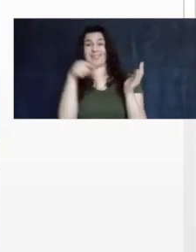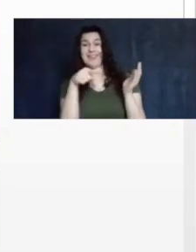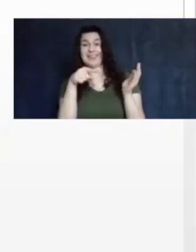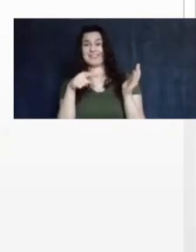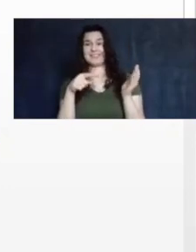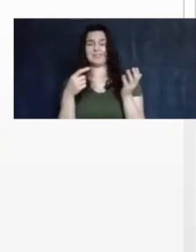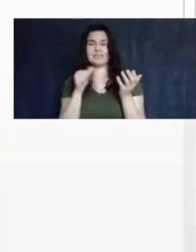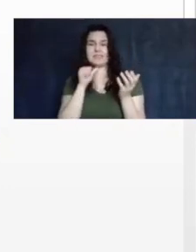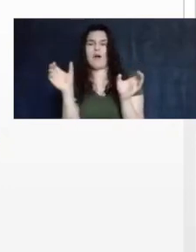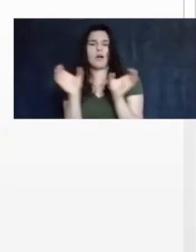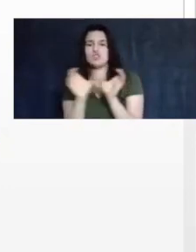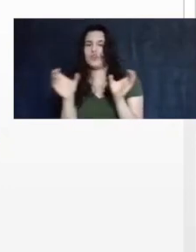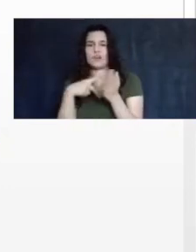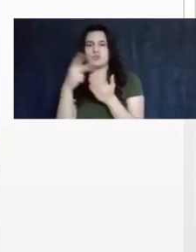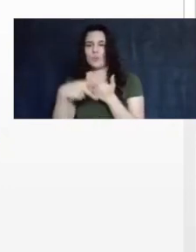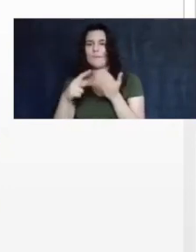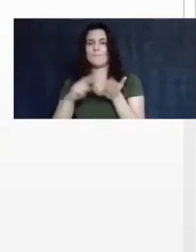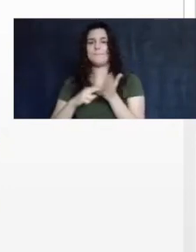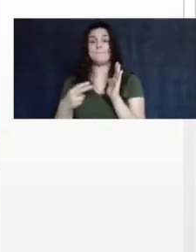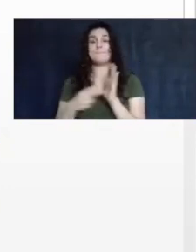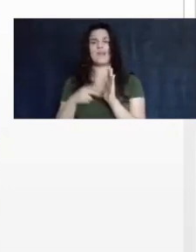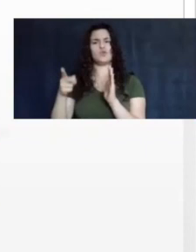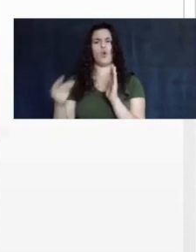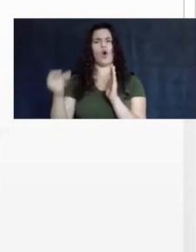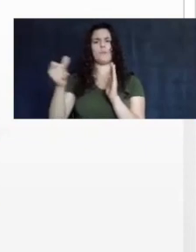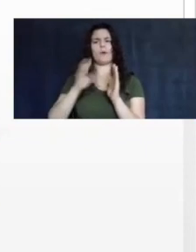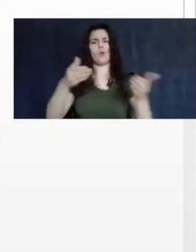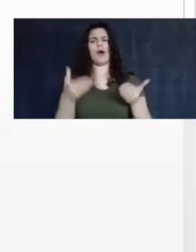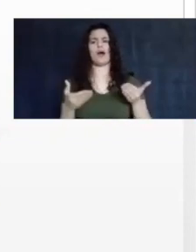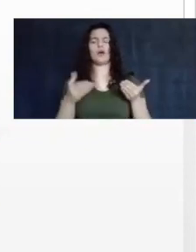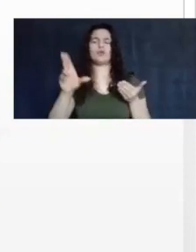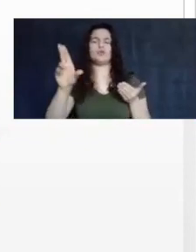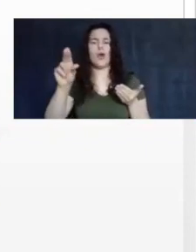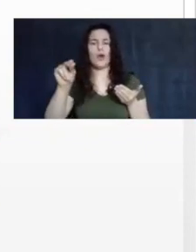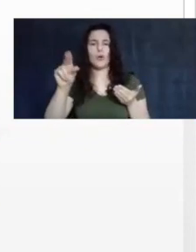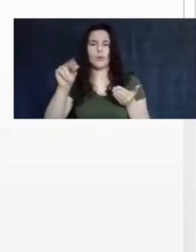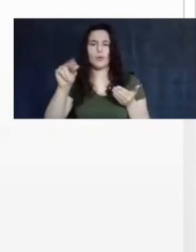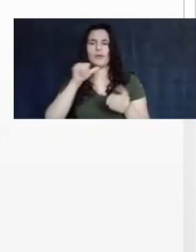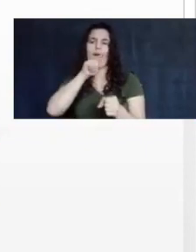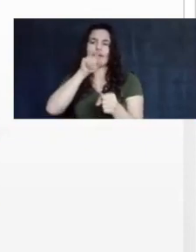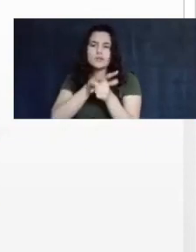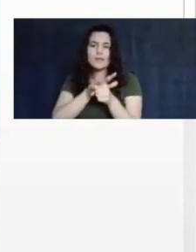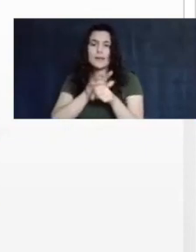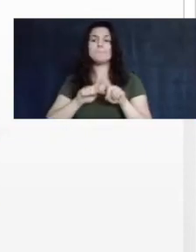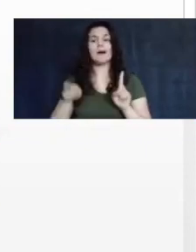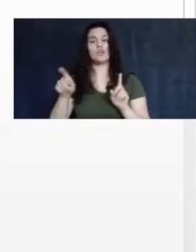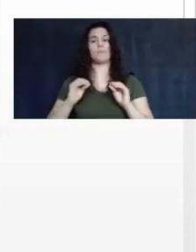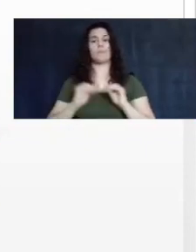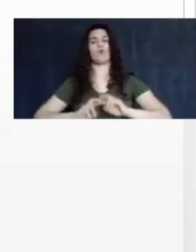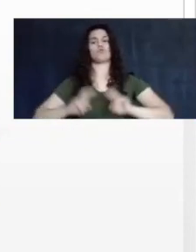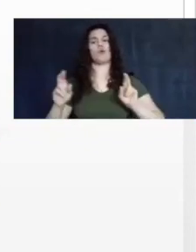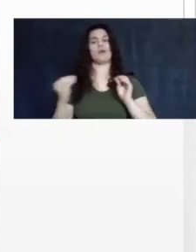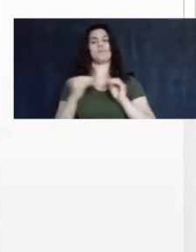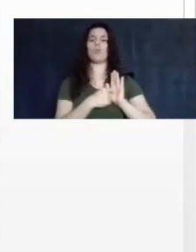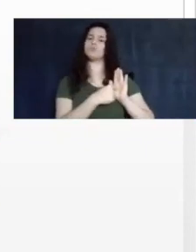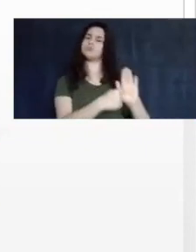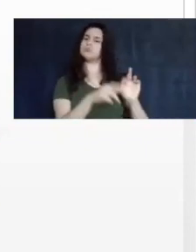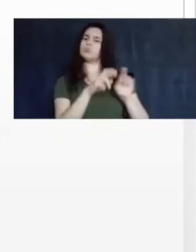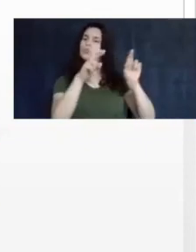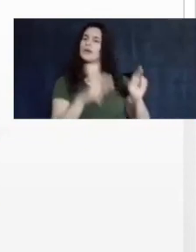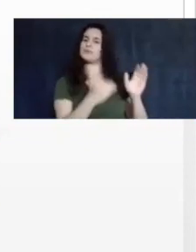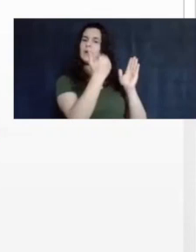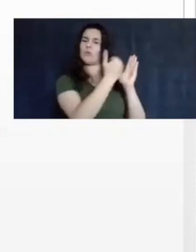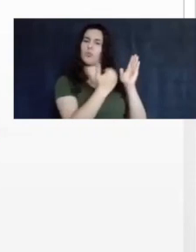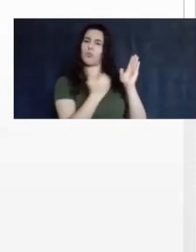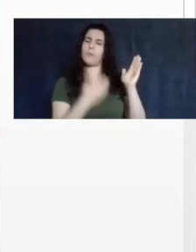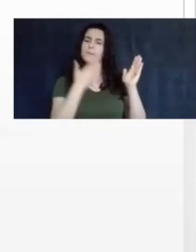automatically ensure that you're going to get one of those positions, but it does in fact make you more marketable for those. So a large group of our students are Texas